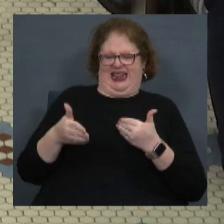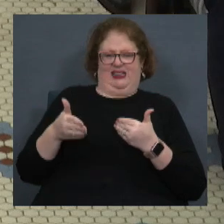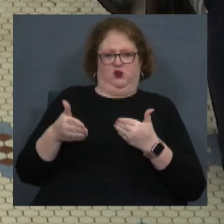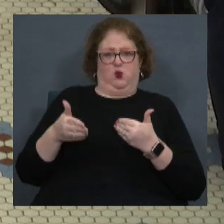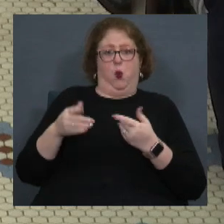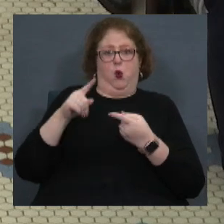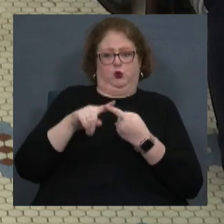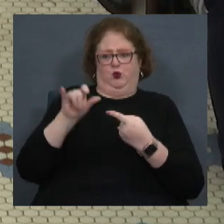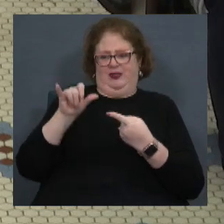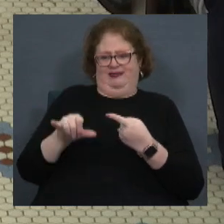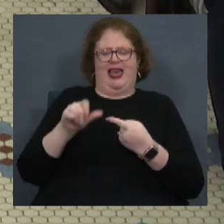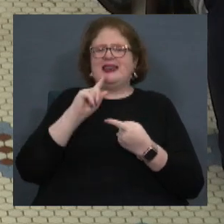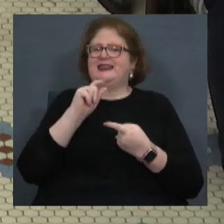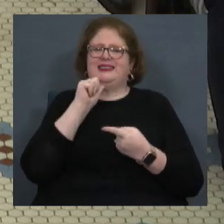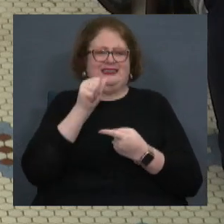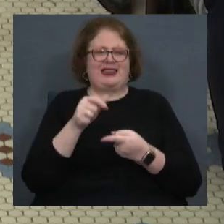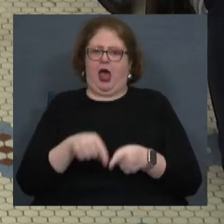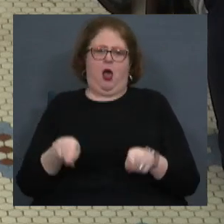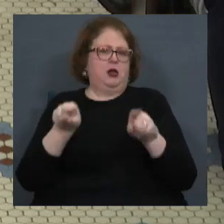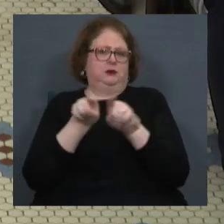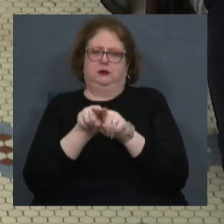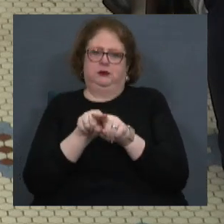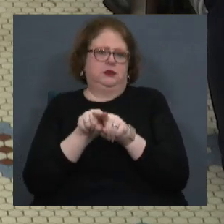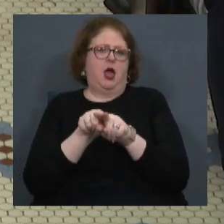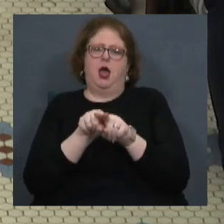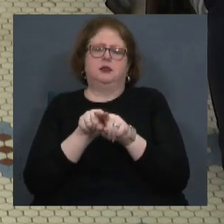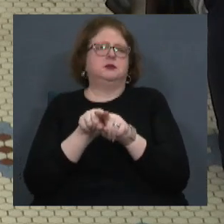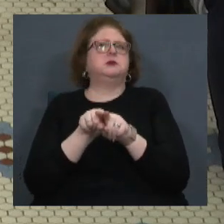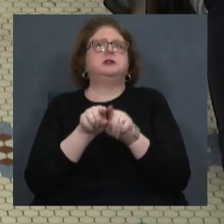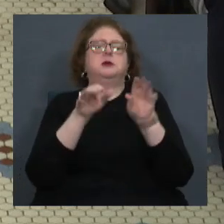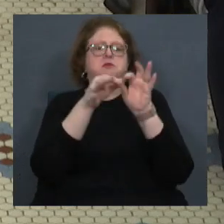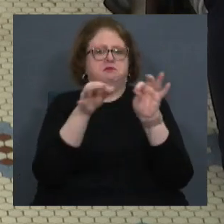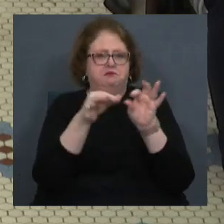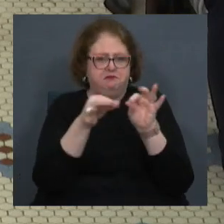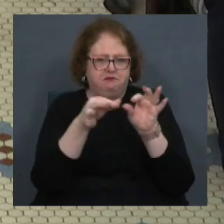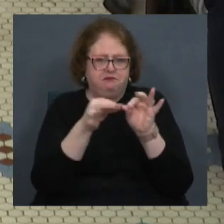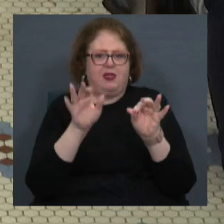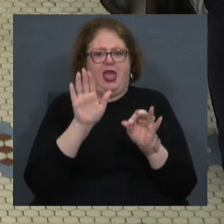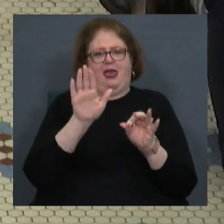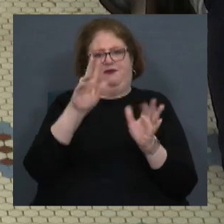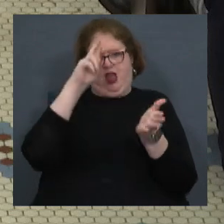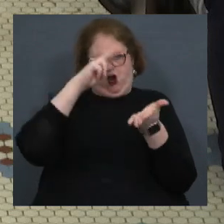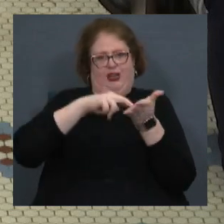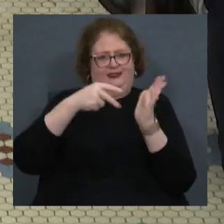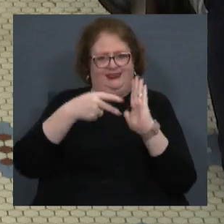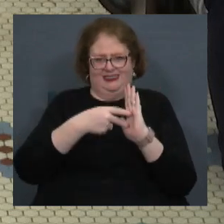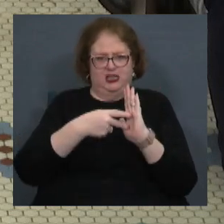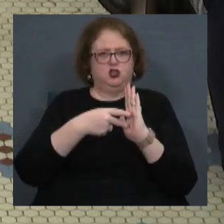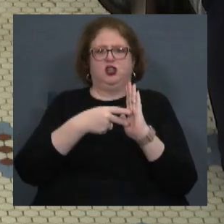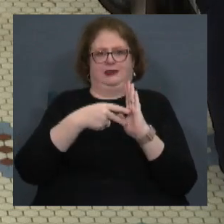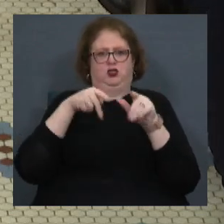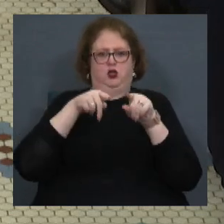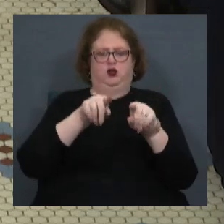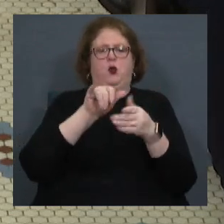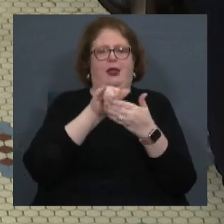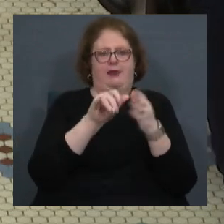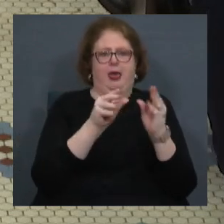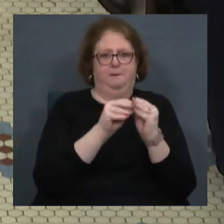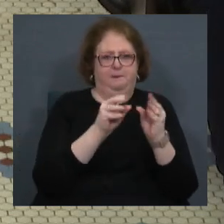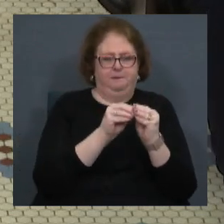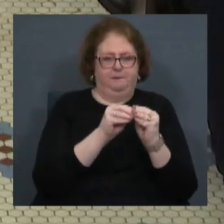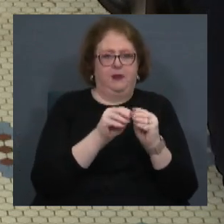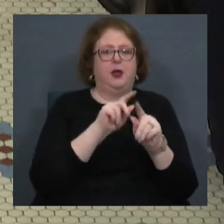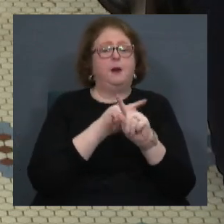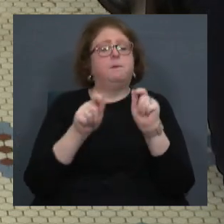quite the same as what they have spoken their intentions to be. However, mostly the